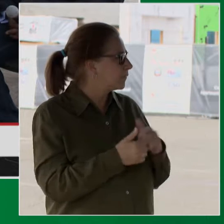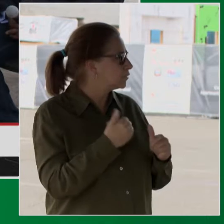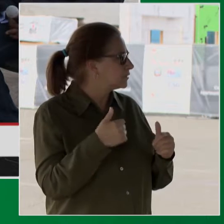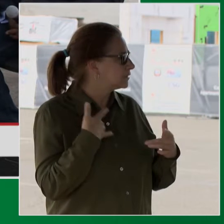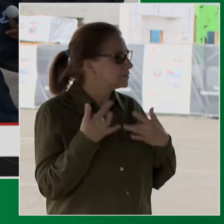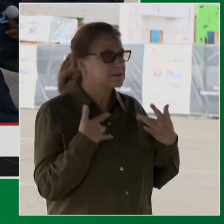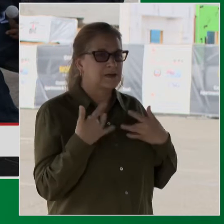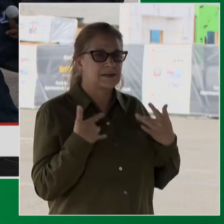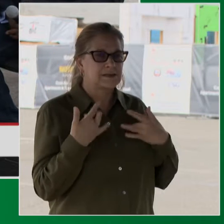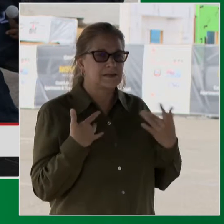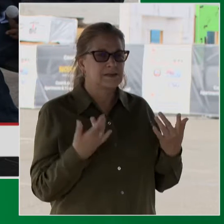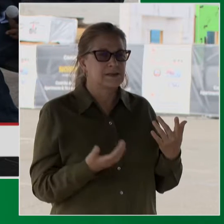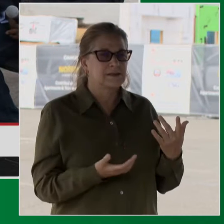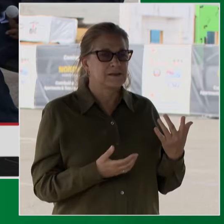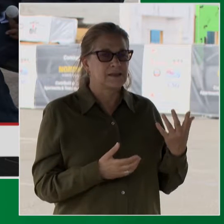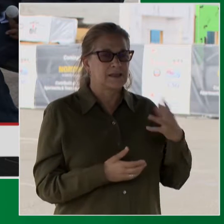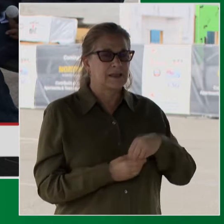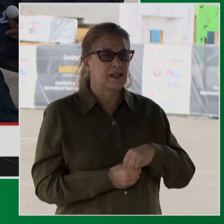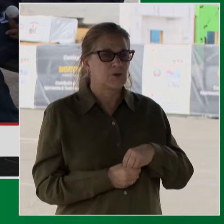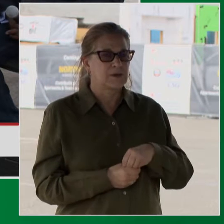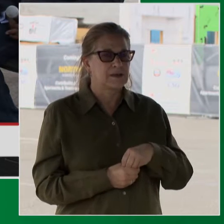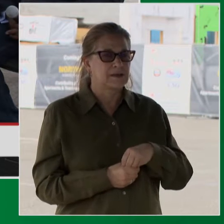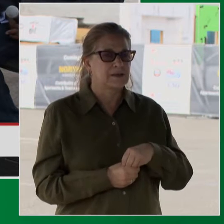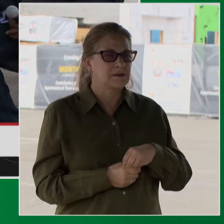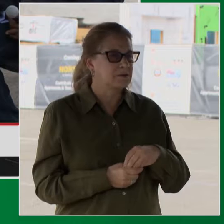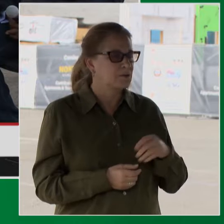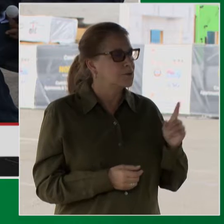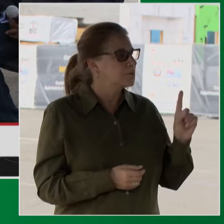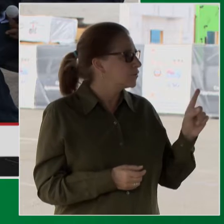budget, including where we are right now.